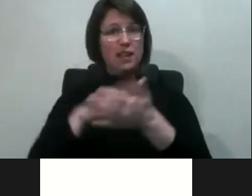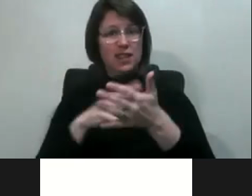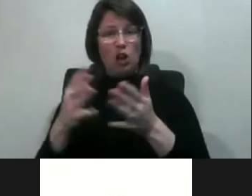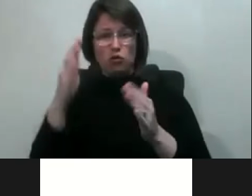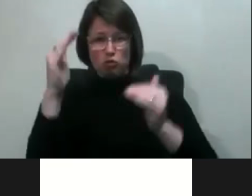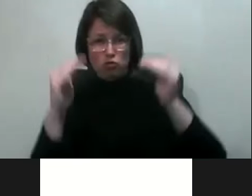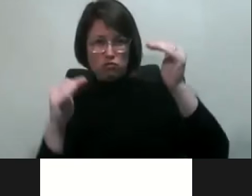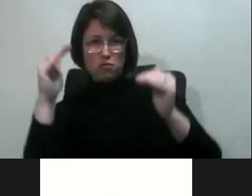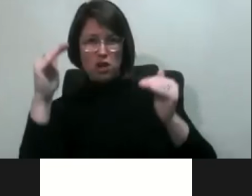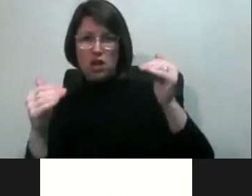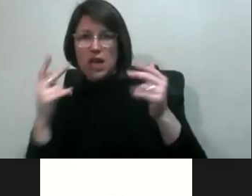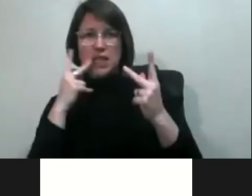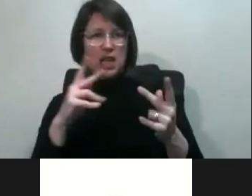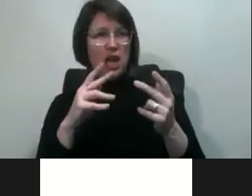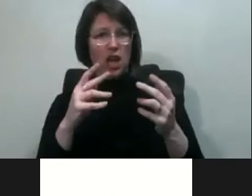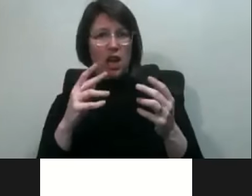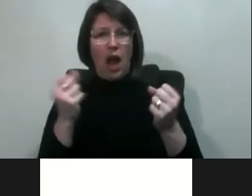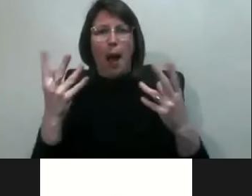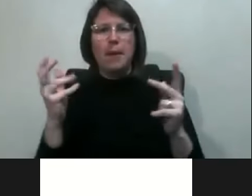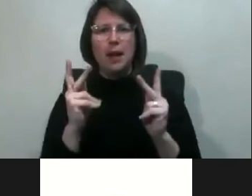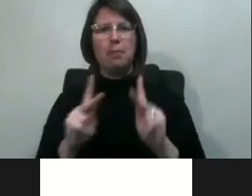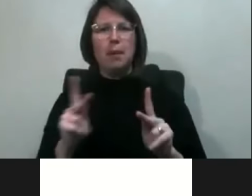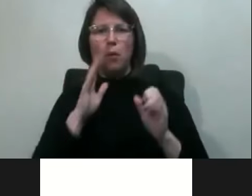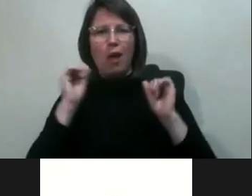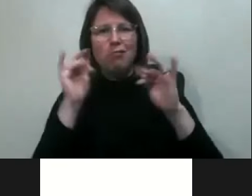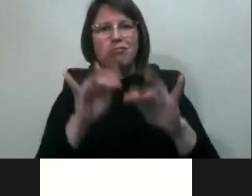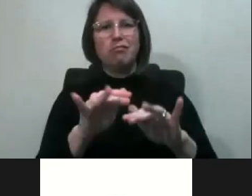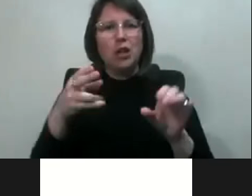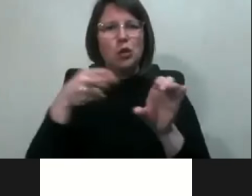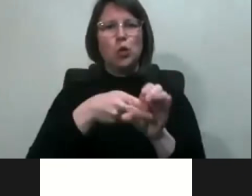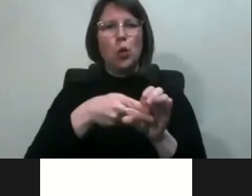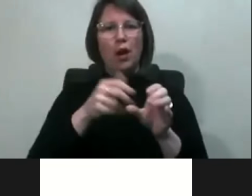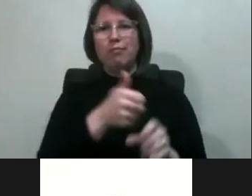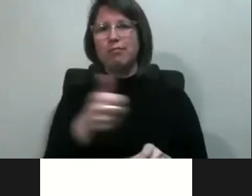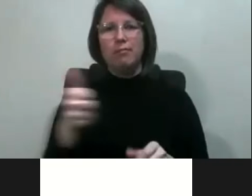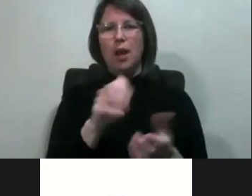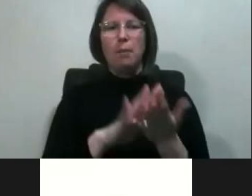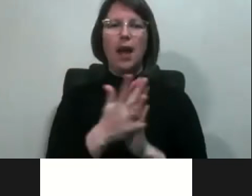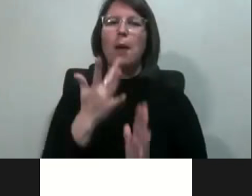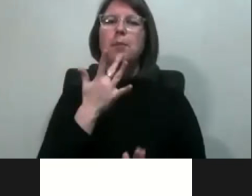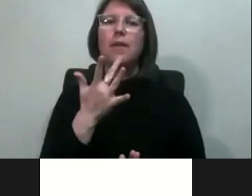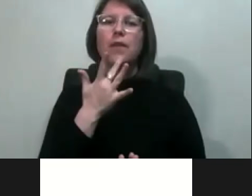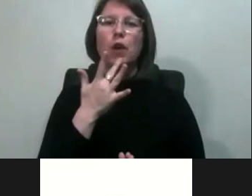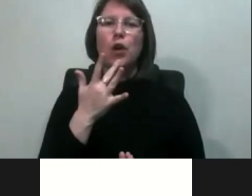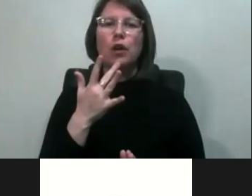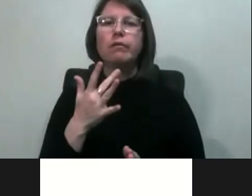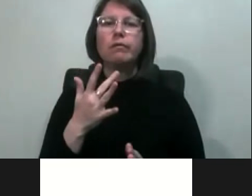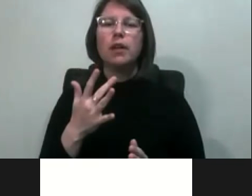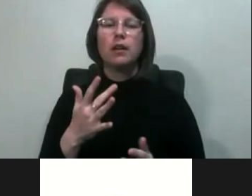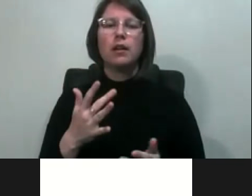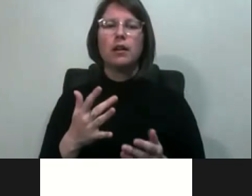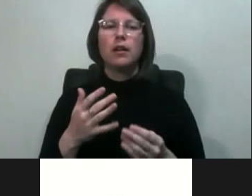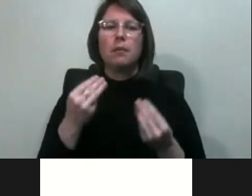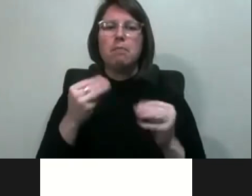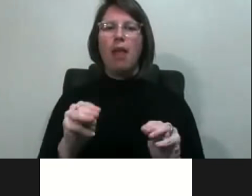can start to capture people to make this the preferred mode of travel rather than their car at 10 in the